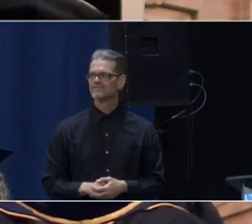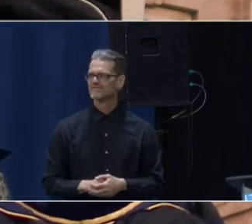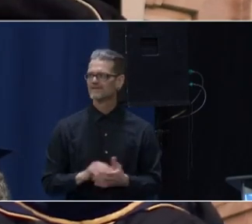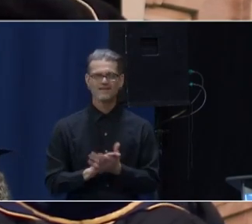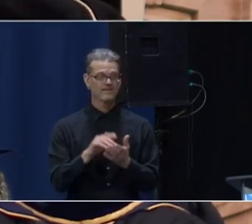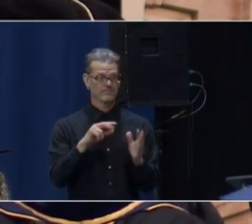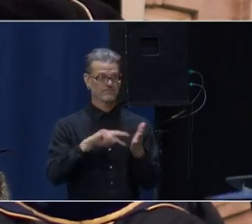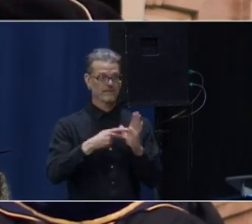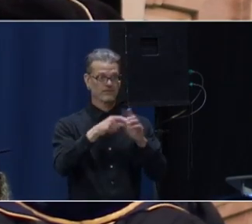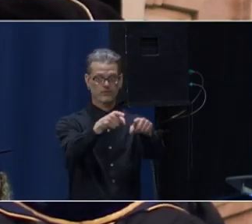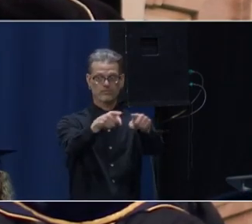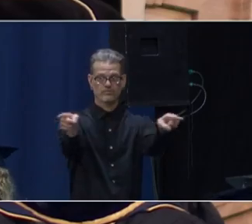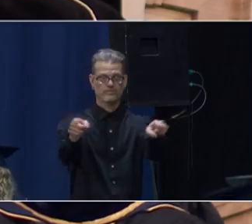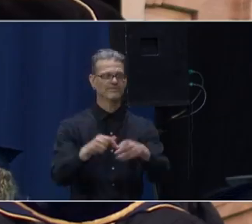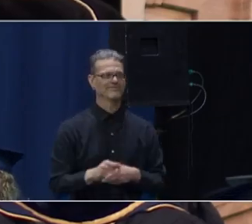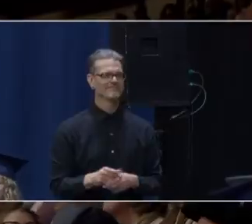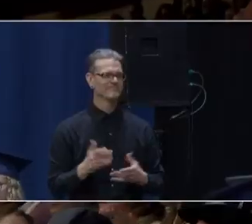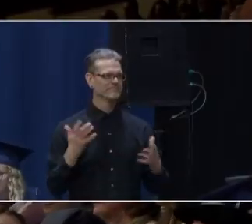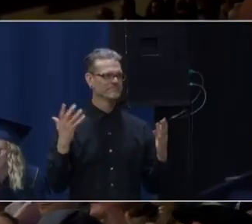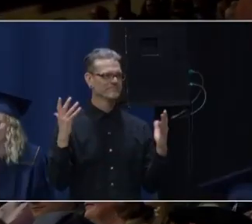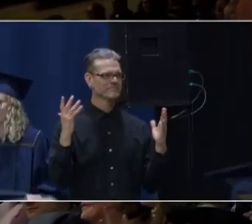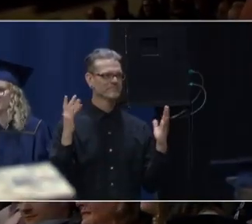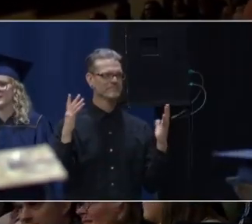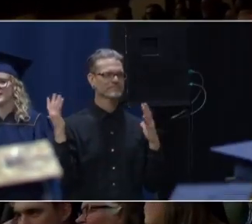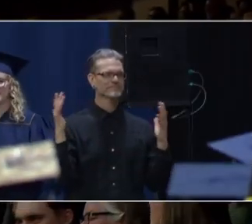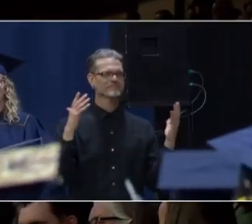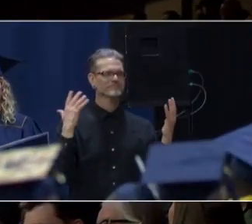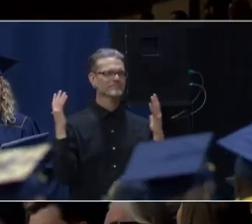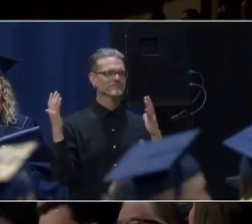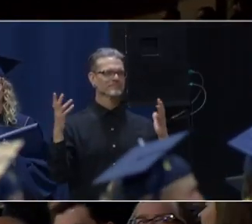That includes all of you graduates.